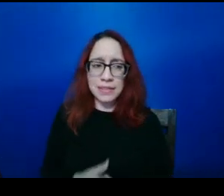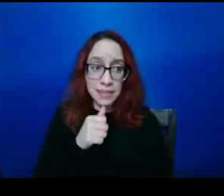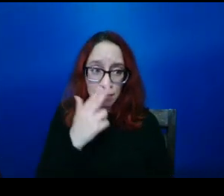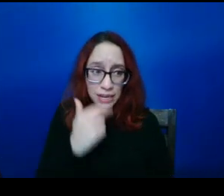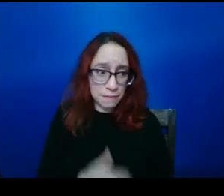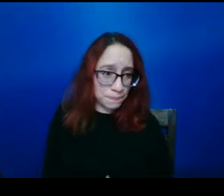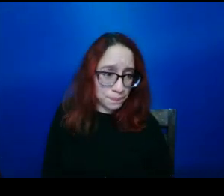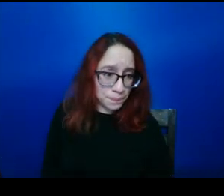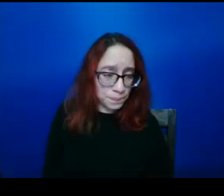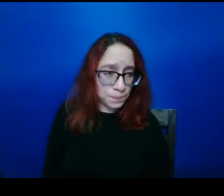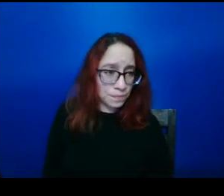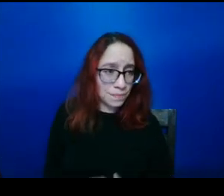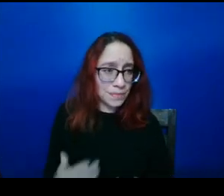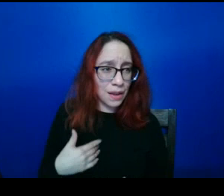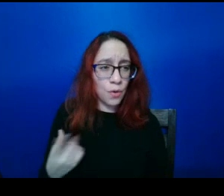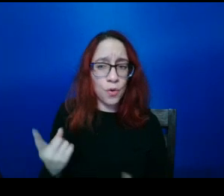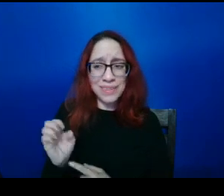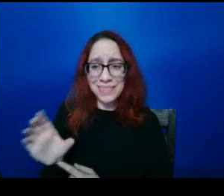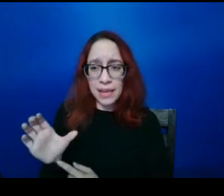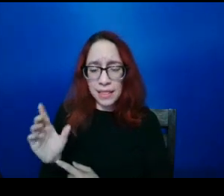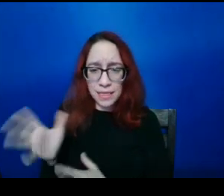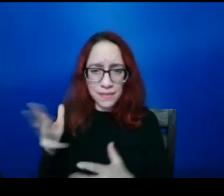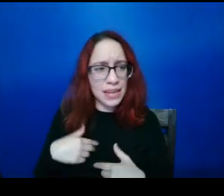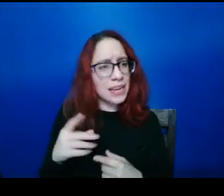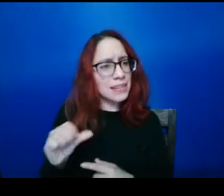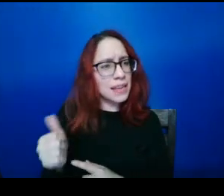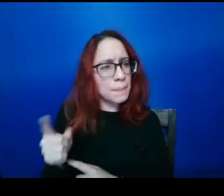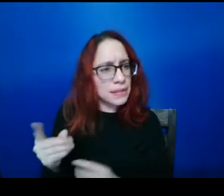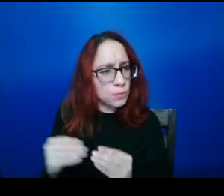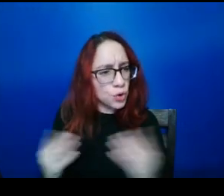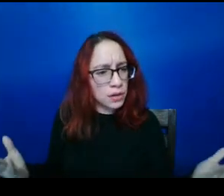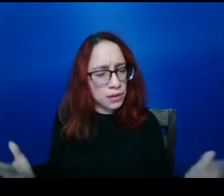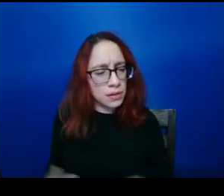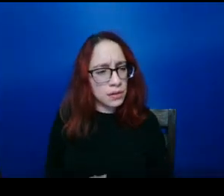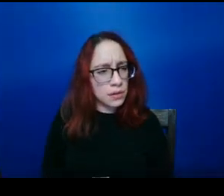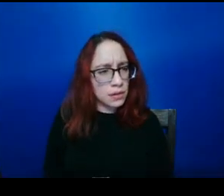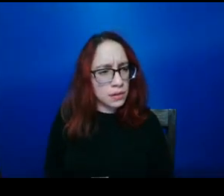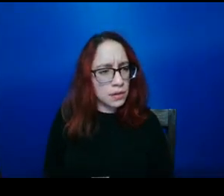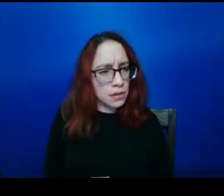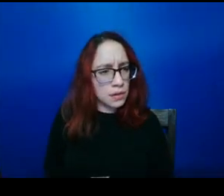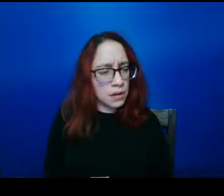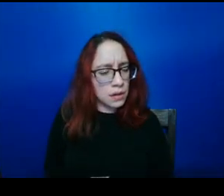funny. Oh, I have 1 second left. Can I get an extra 10 minutes?